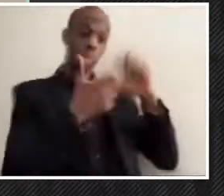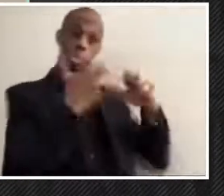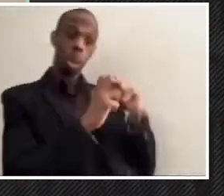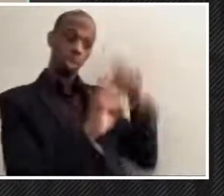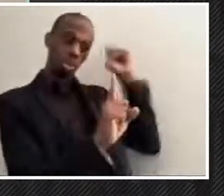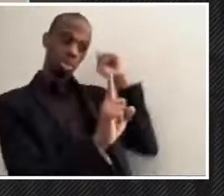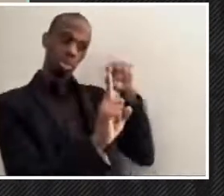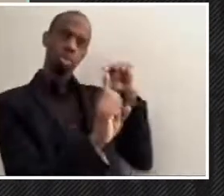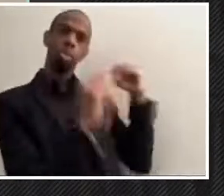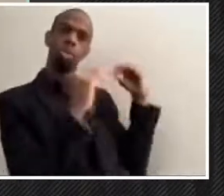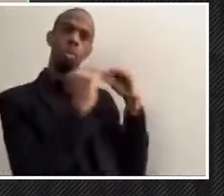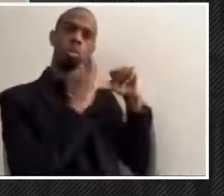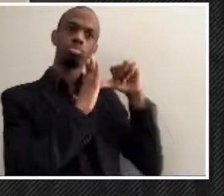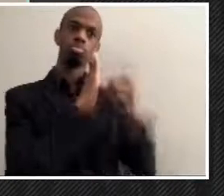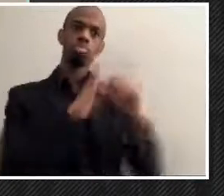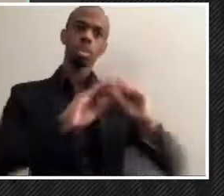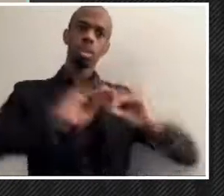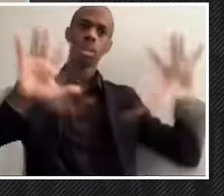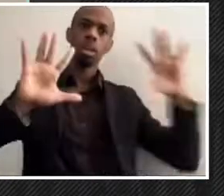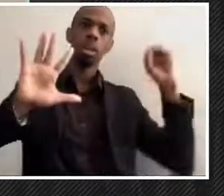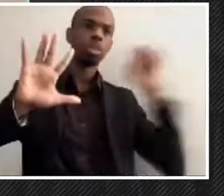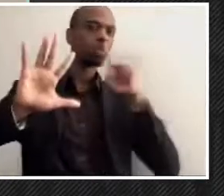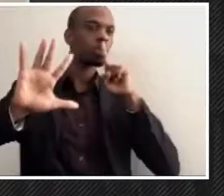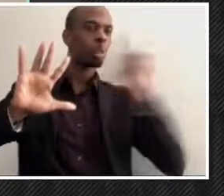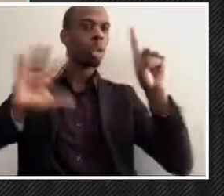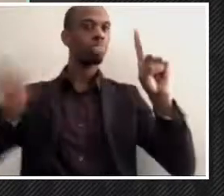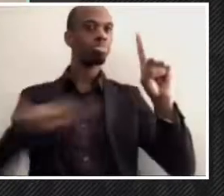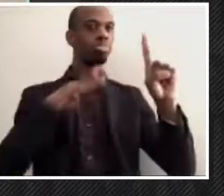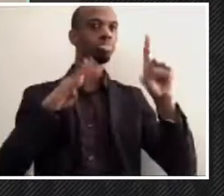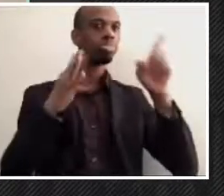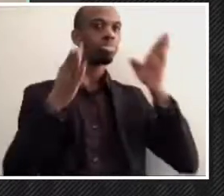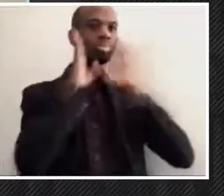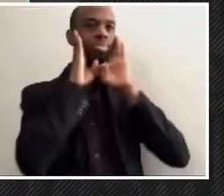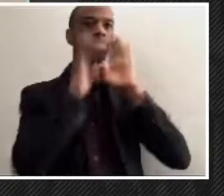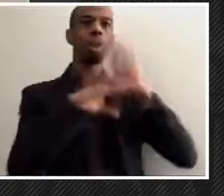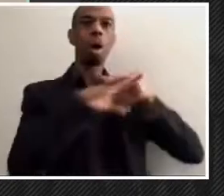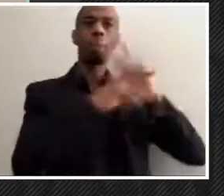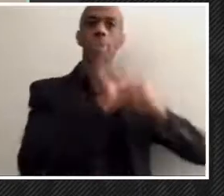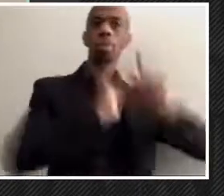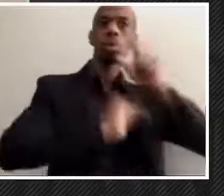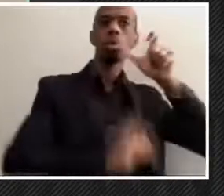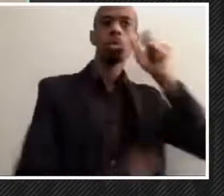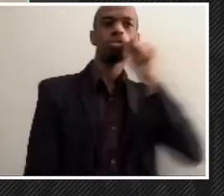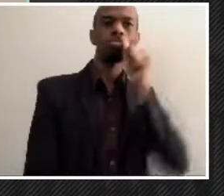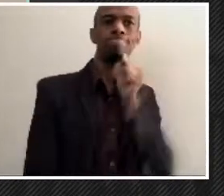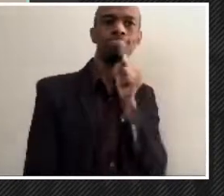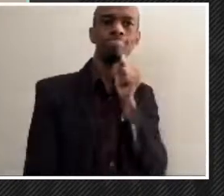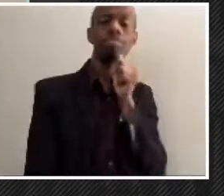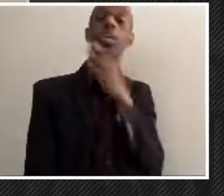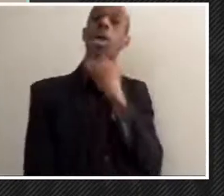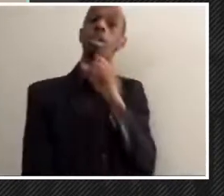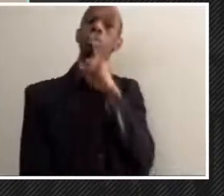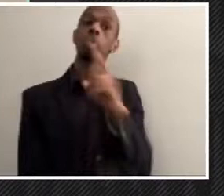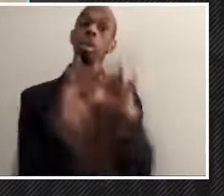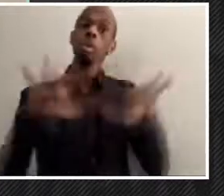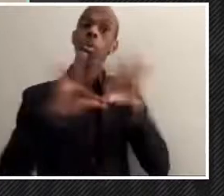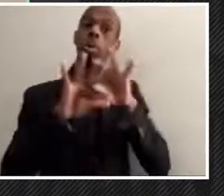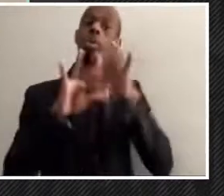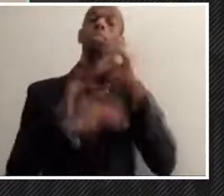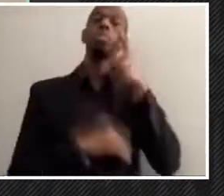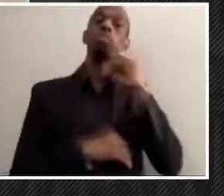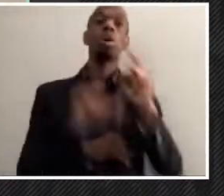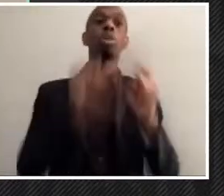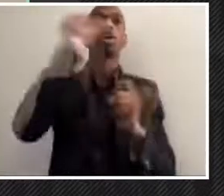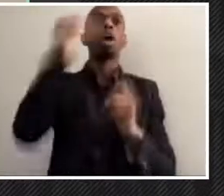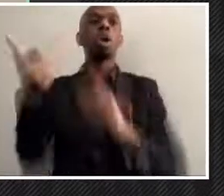to amplify other people. And the last thing I'll say, because I talk a lot, is it's really important that like the other people who also are in